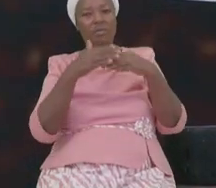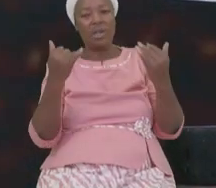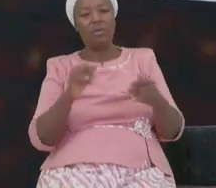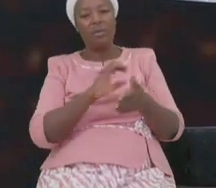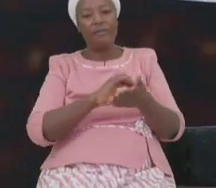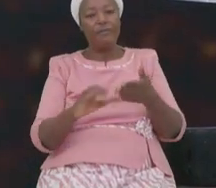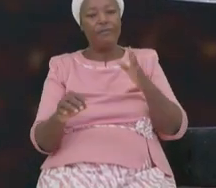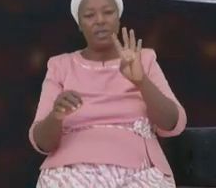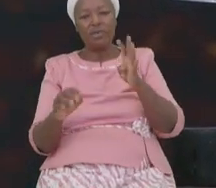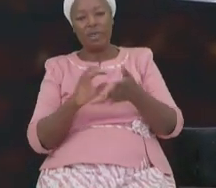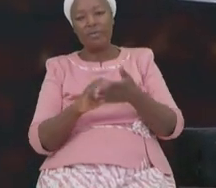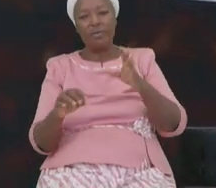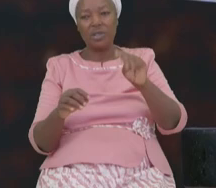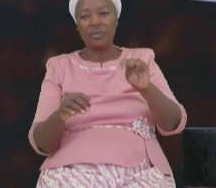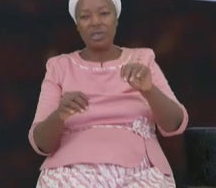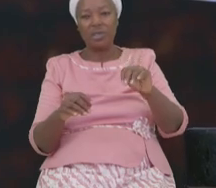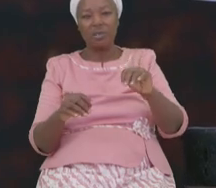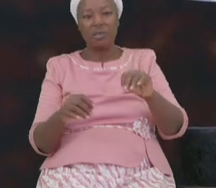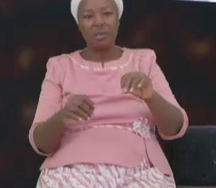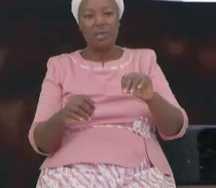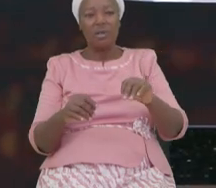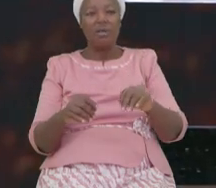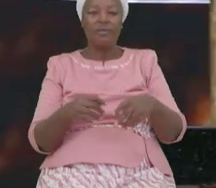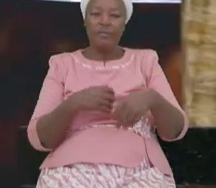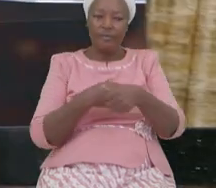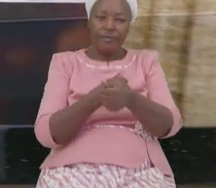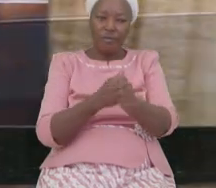verse 14 there. In verse 14,